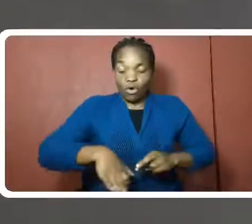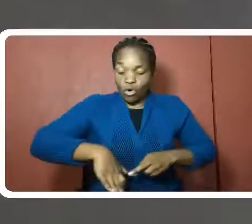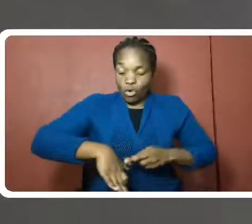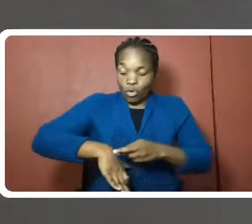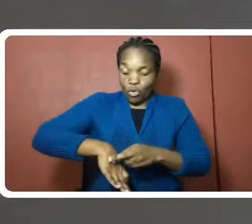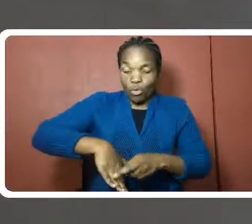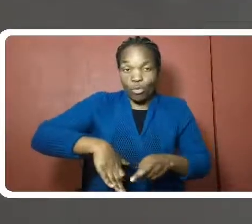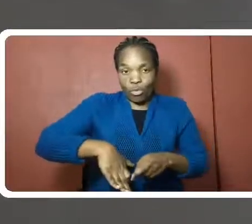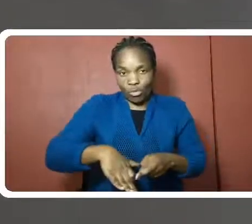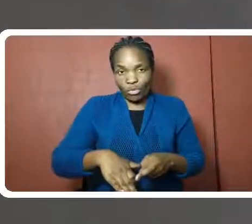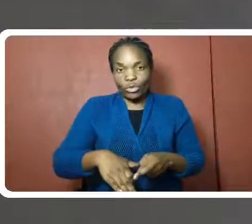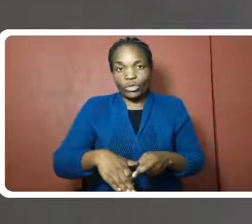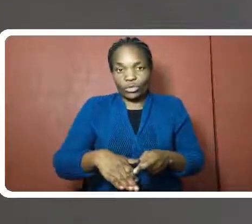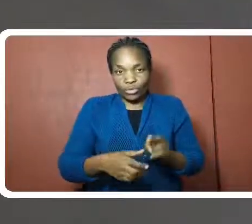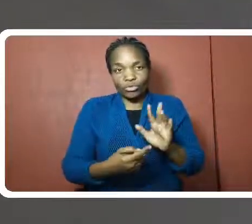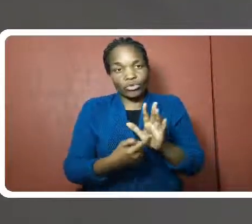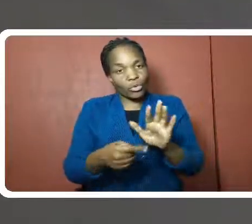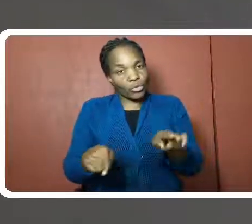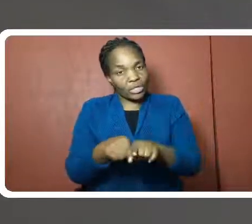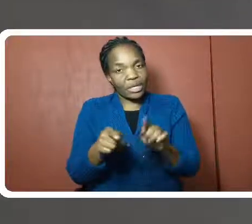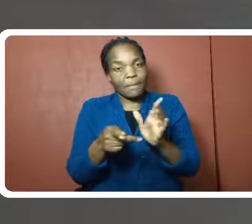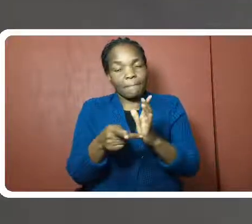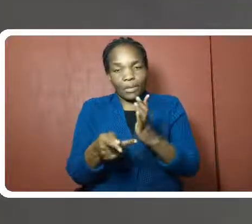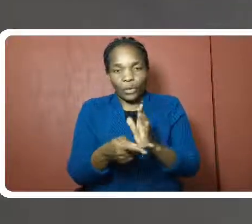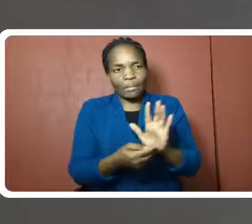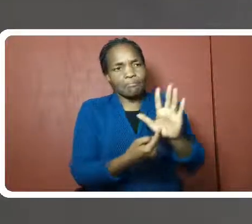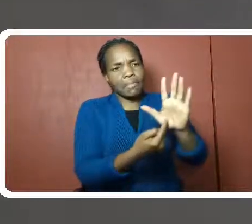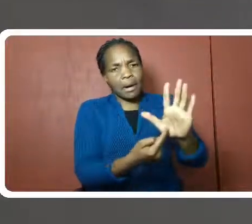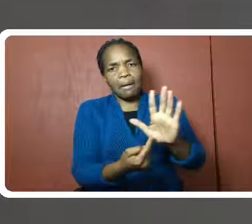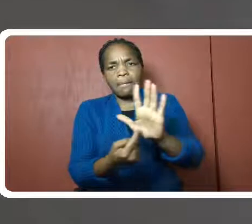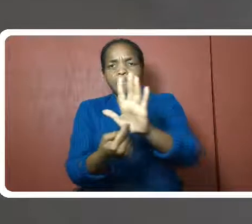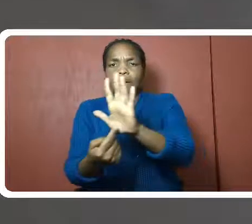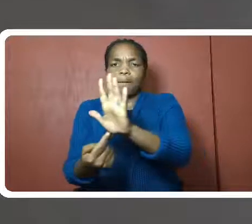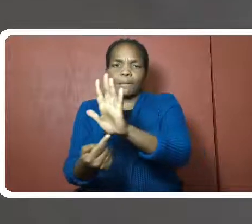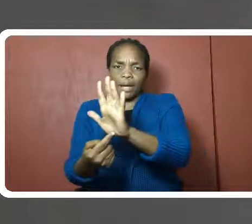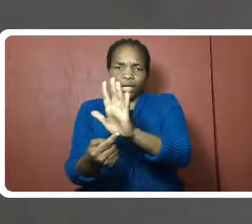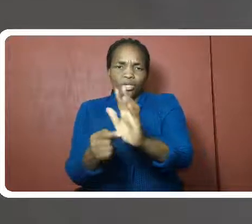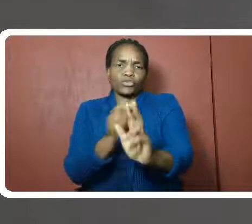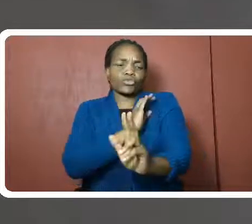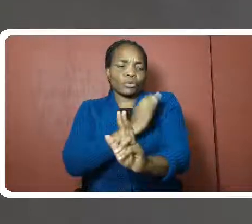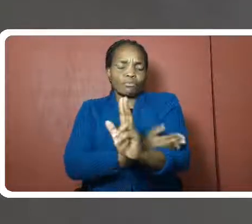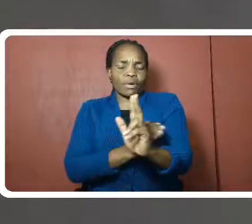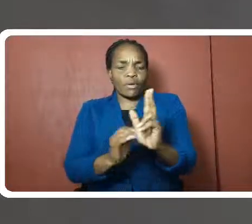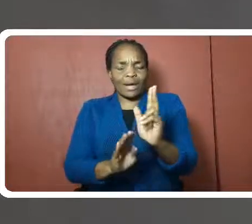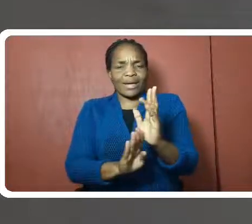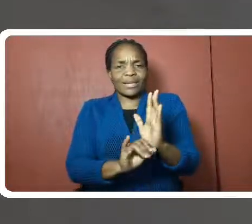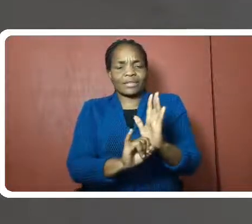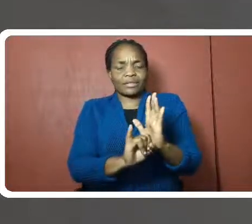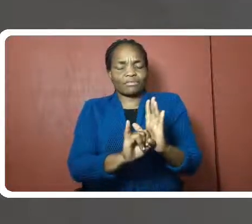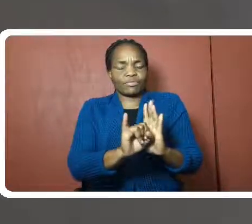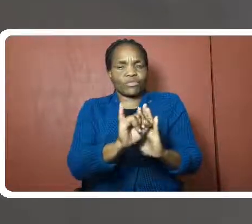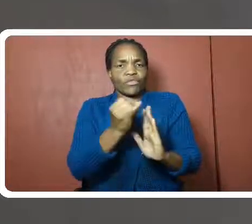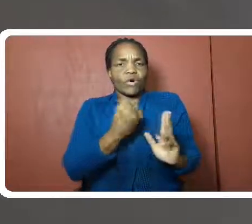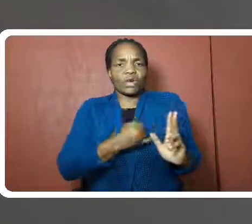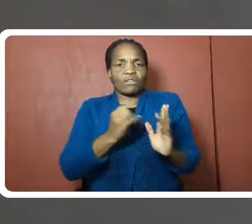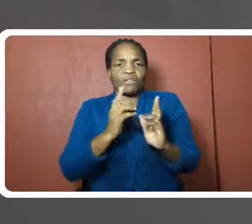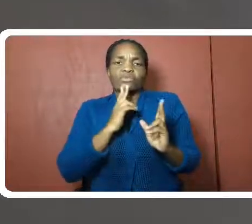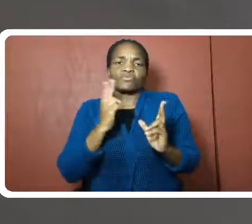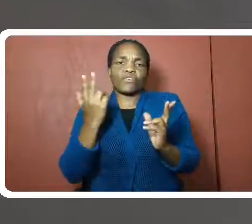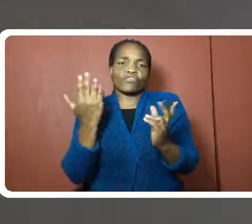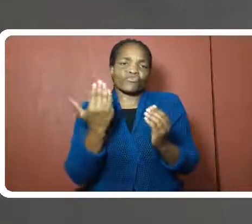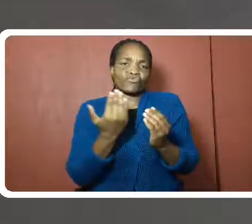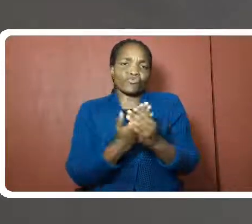do the same thing that we are doing here in Windhoek, still improving the lives of startups and really getting them